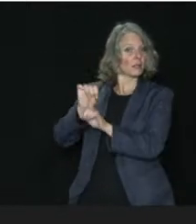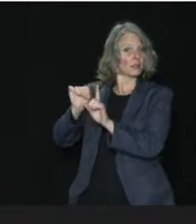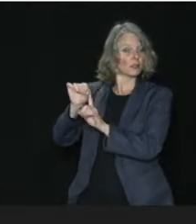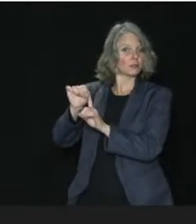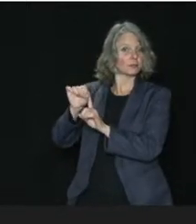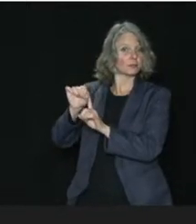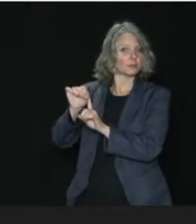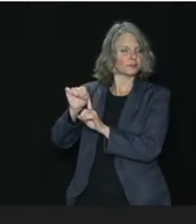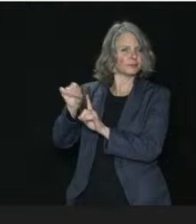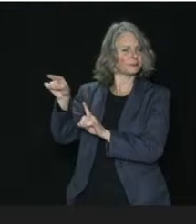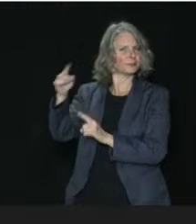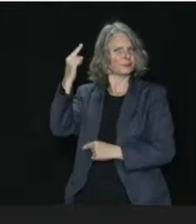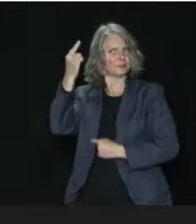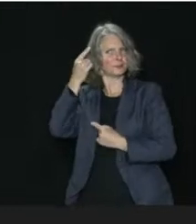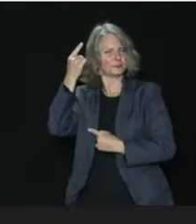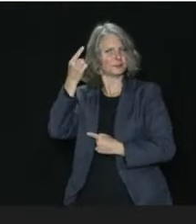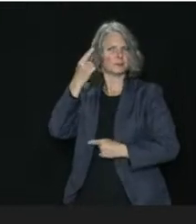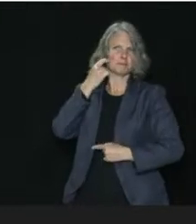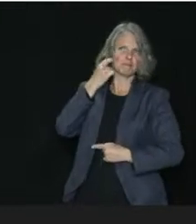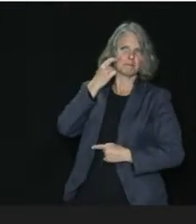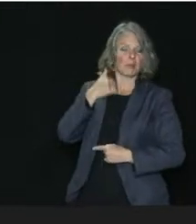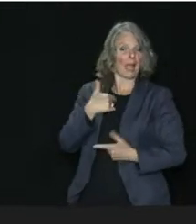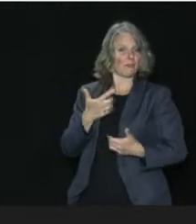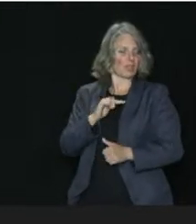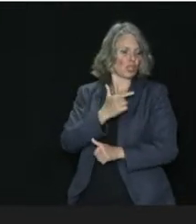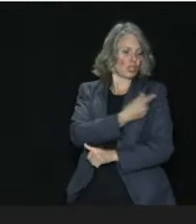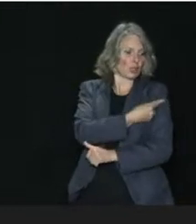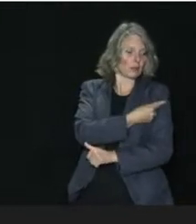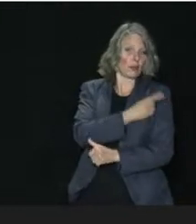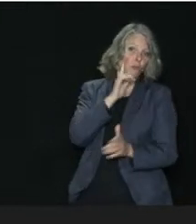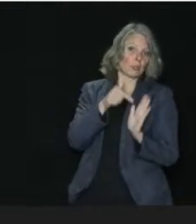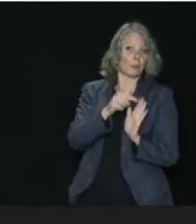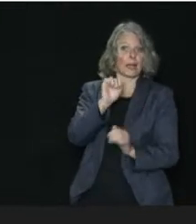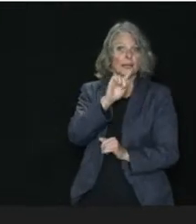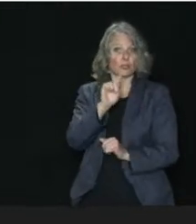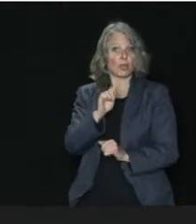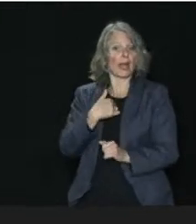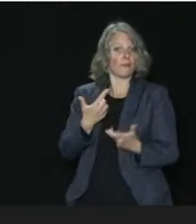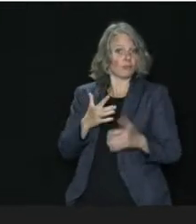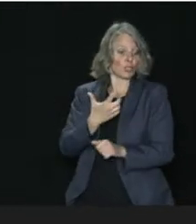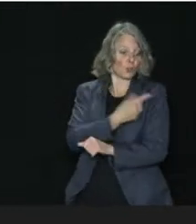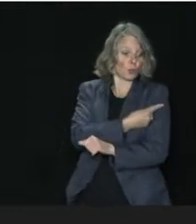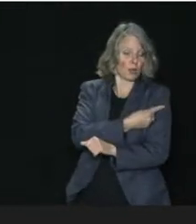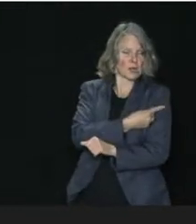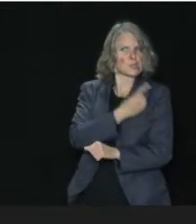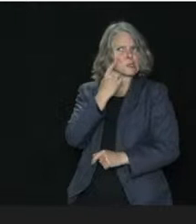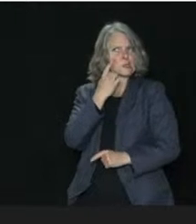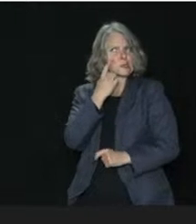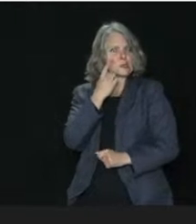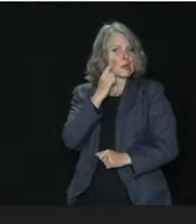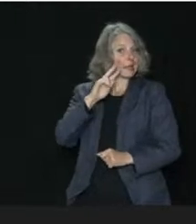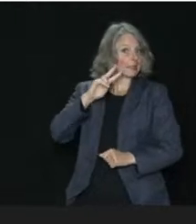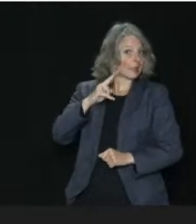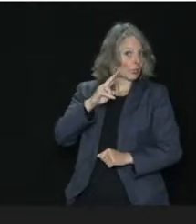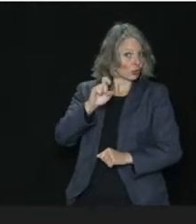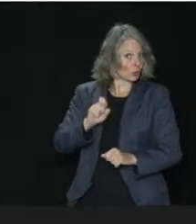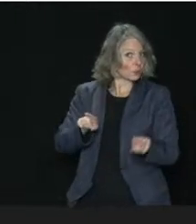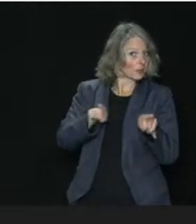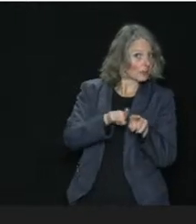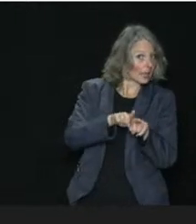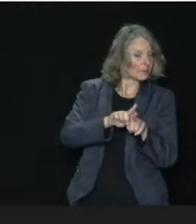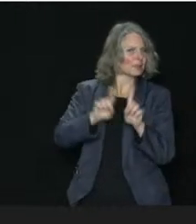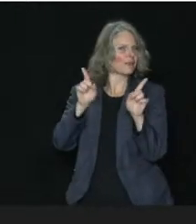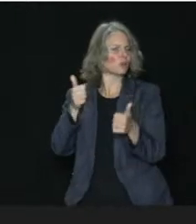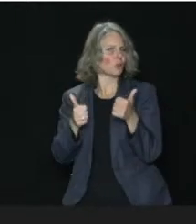they are wondering if we start with one dose, say, of AstraZeneca, to give a second dose of a different vaccine. This